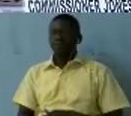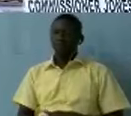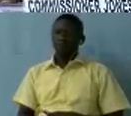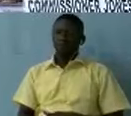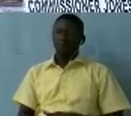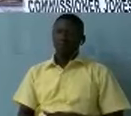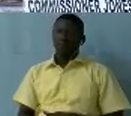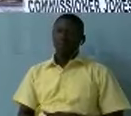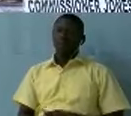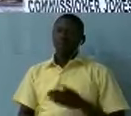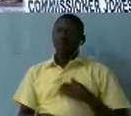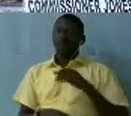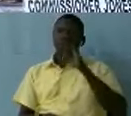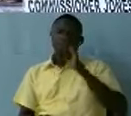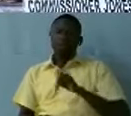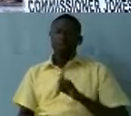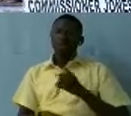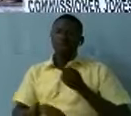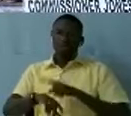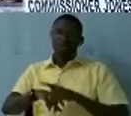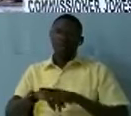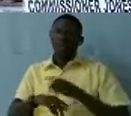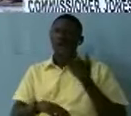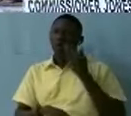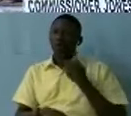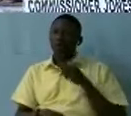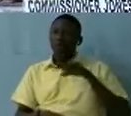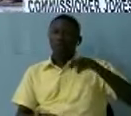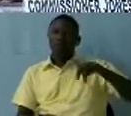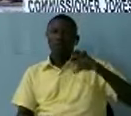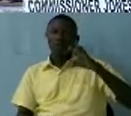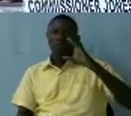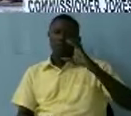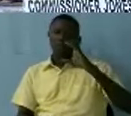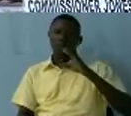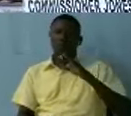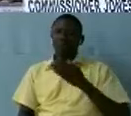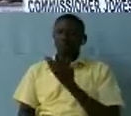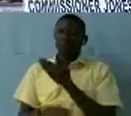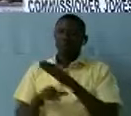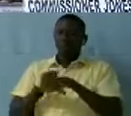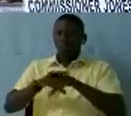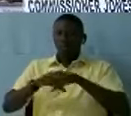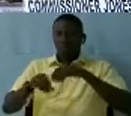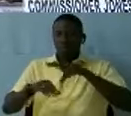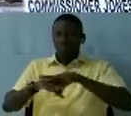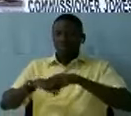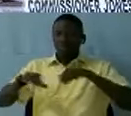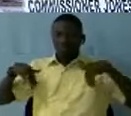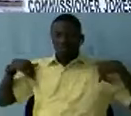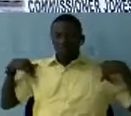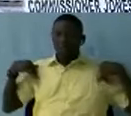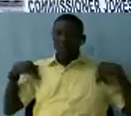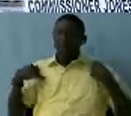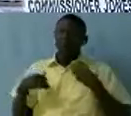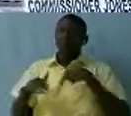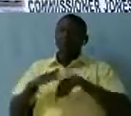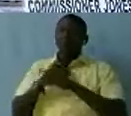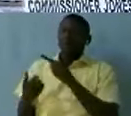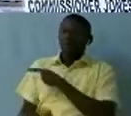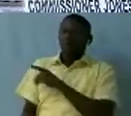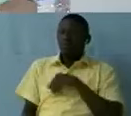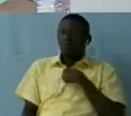2011. And that was the time when the MRC took off their hands from the treatment of HIV completely. In other